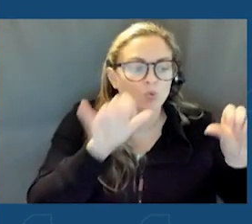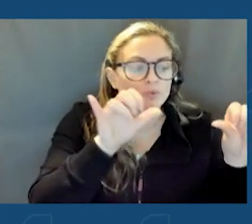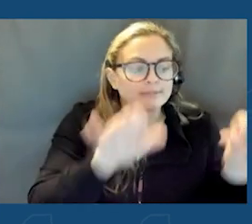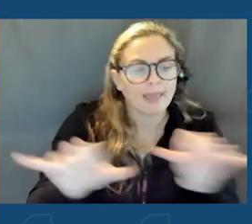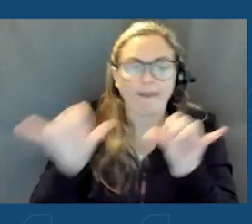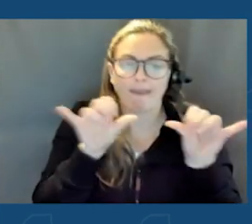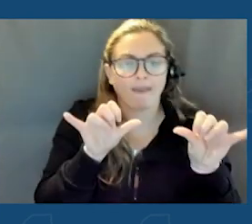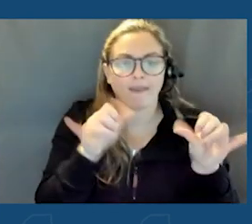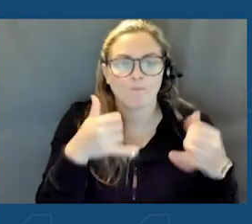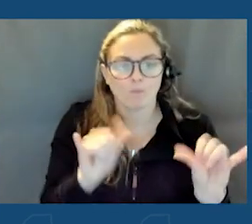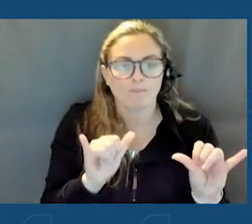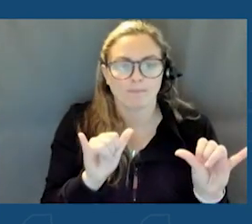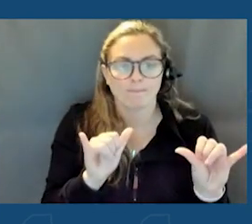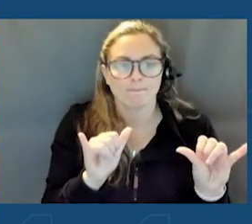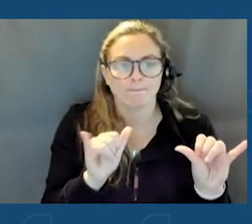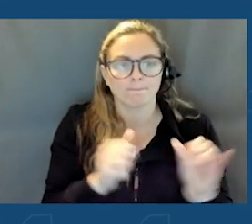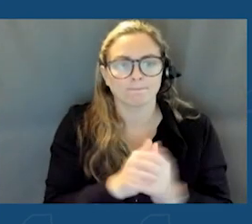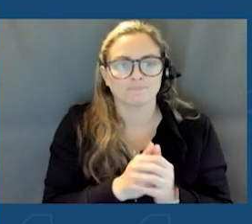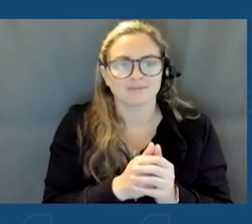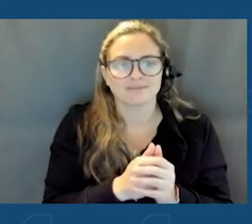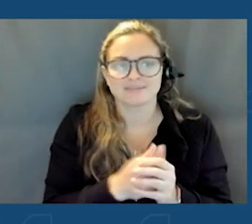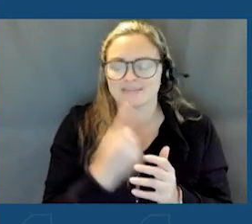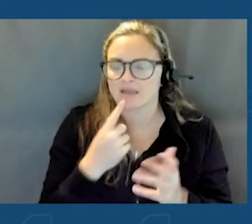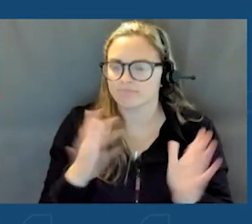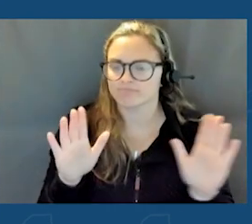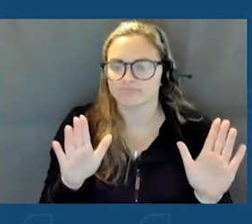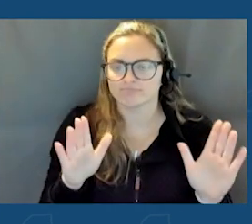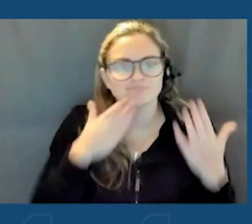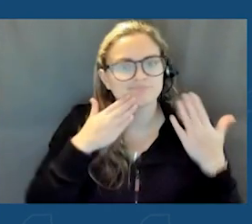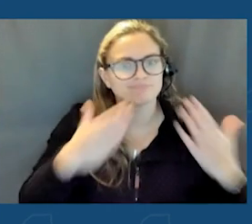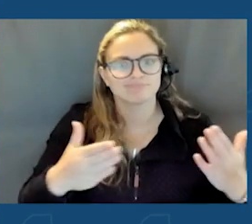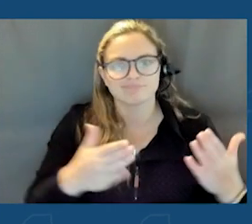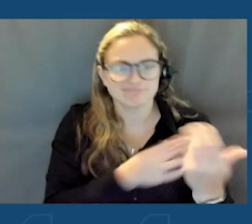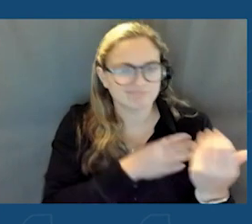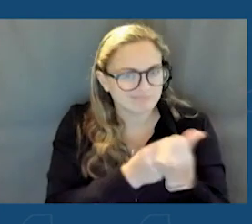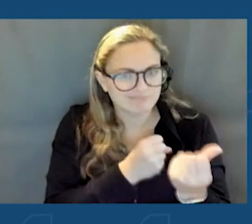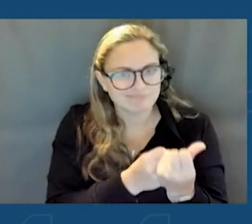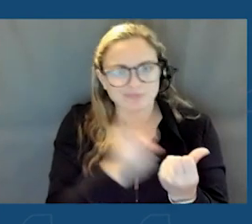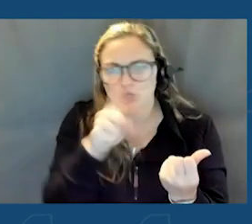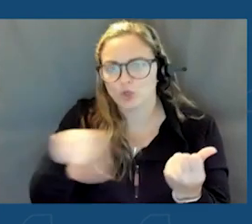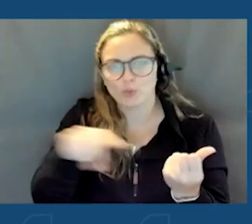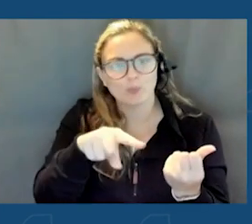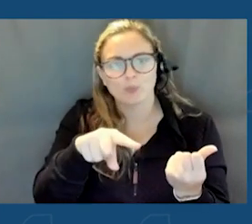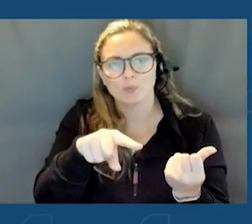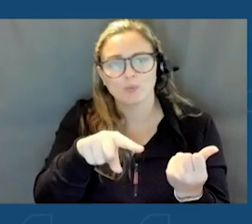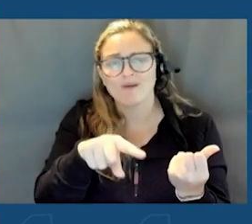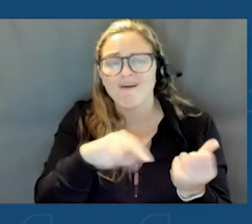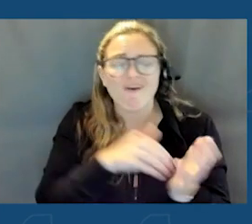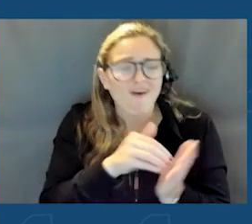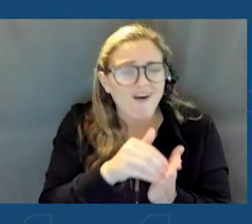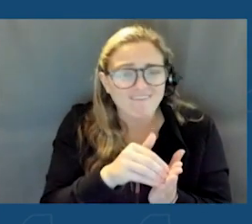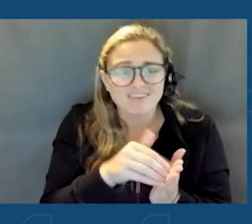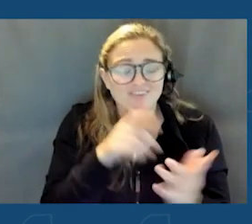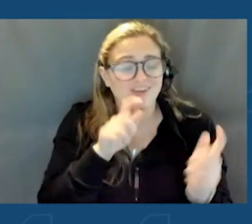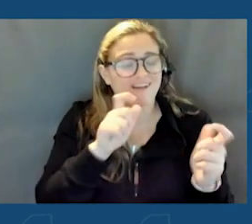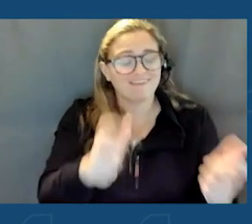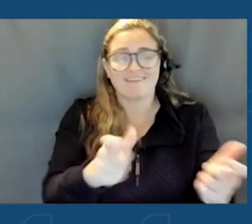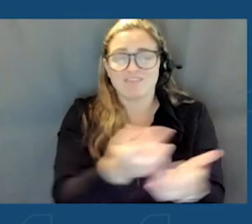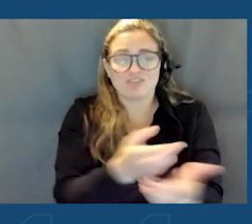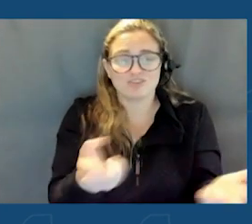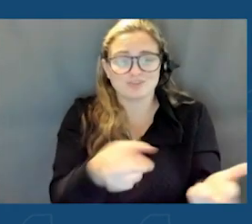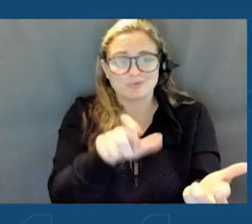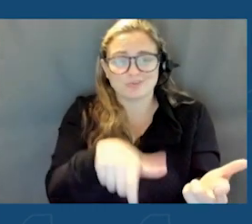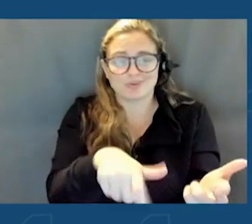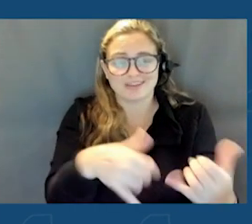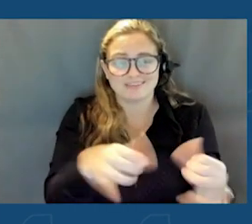I have to really say hats off, really to you, because a lot of the times you're not given all of the tools that you need, but